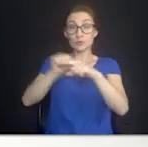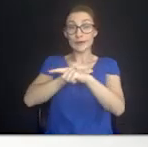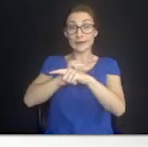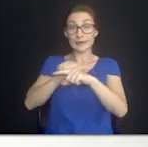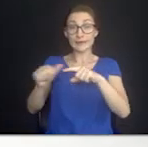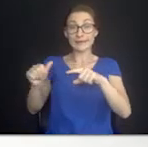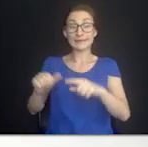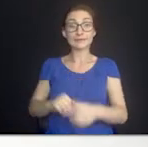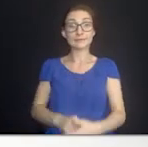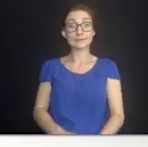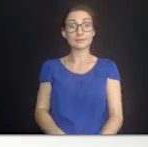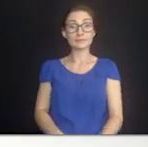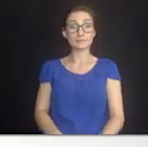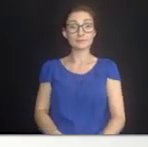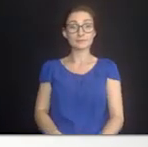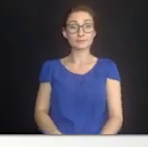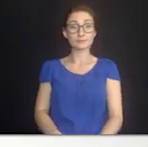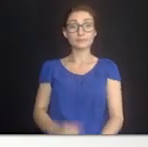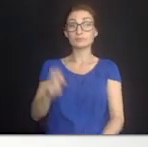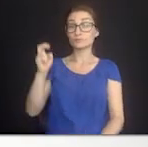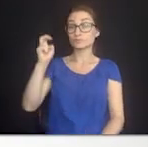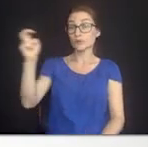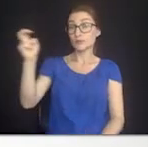parent training,